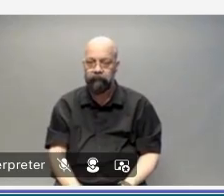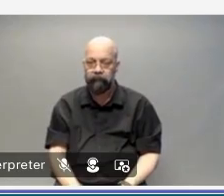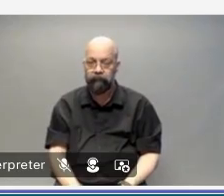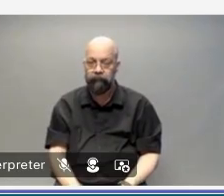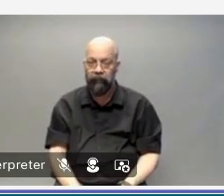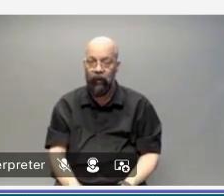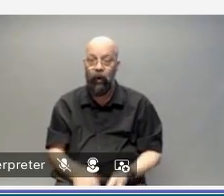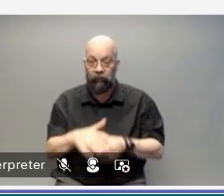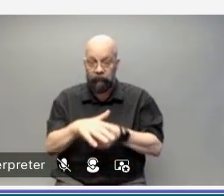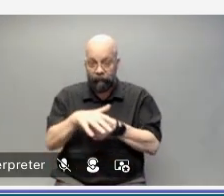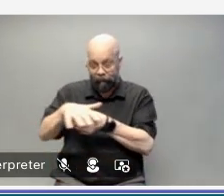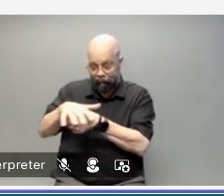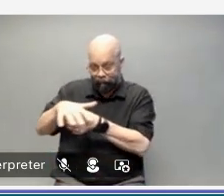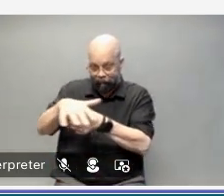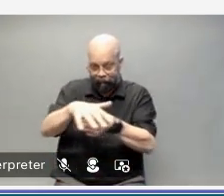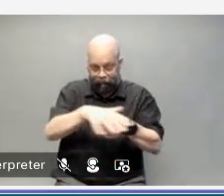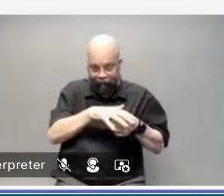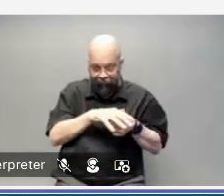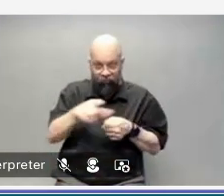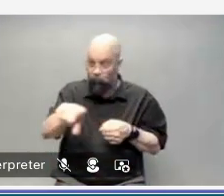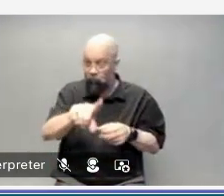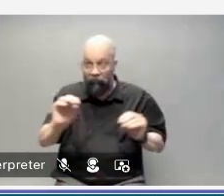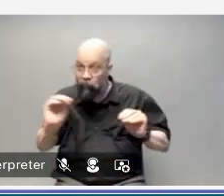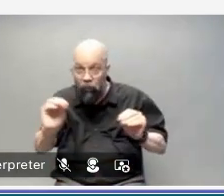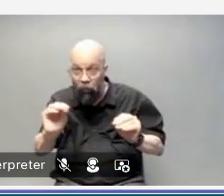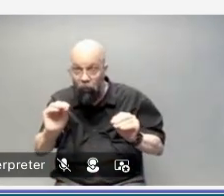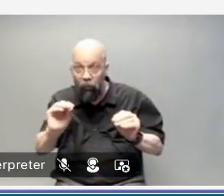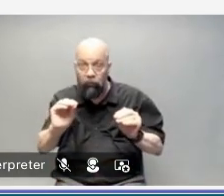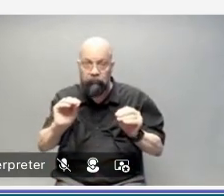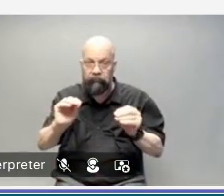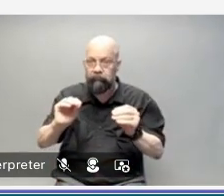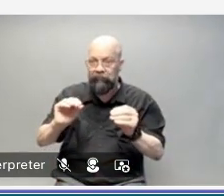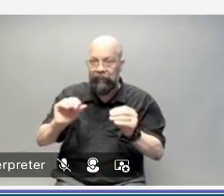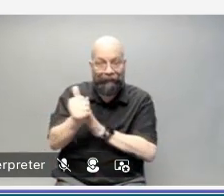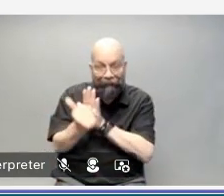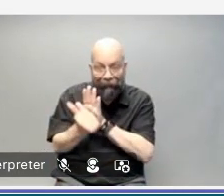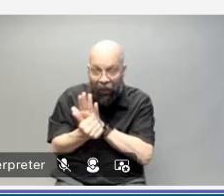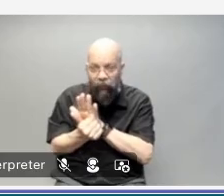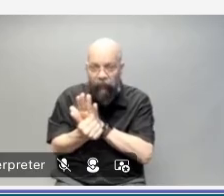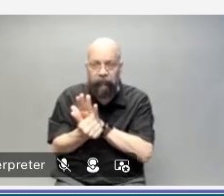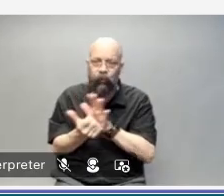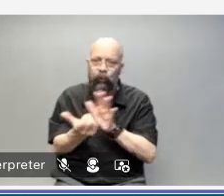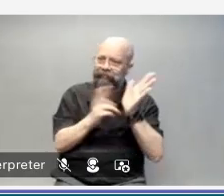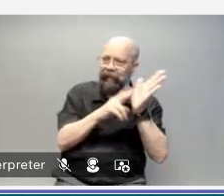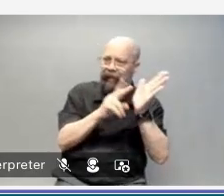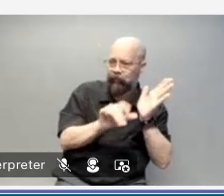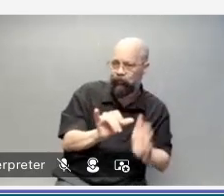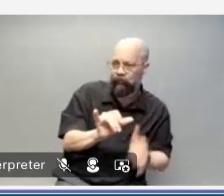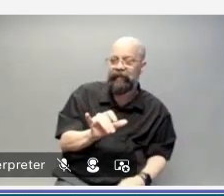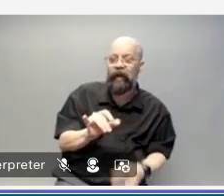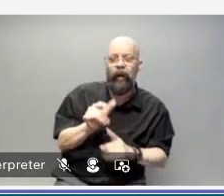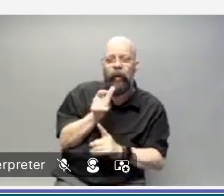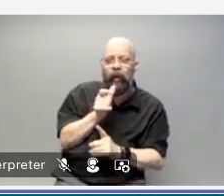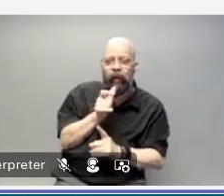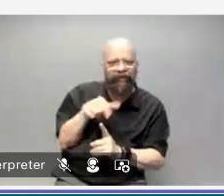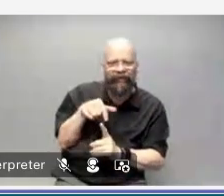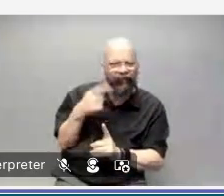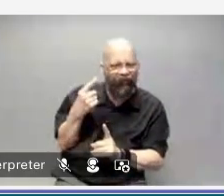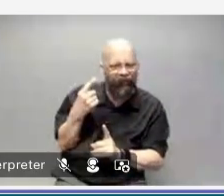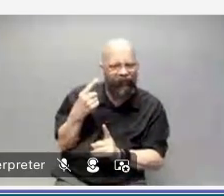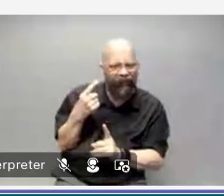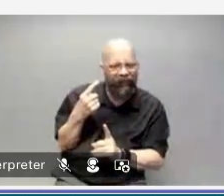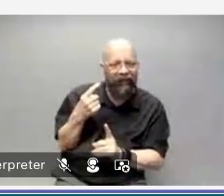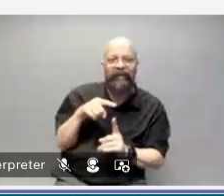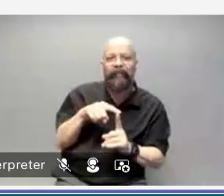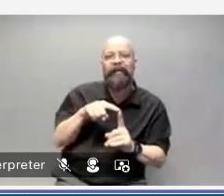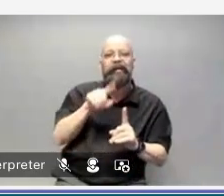available for non-account holders so they can stay informed. So this is very helpful for parents who have children that go to schools on